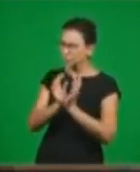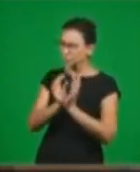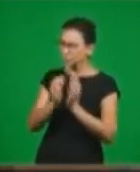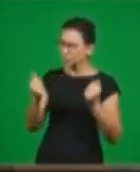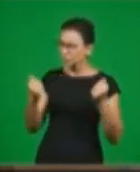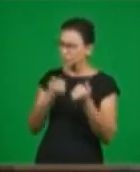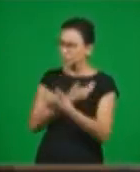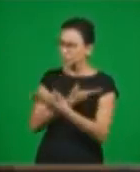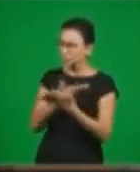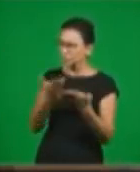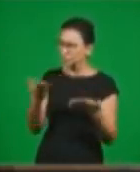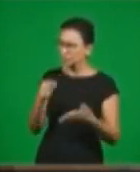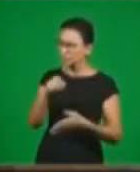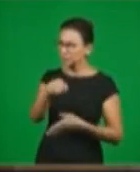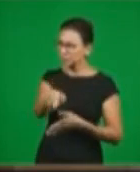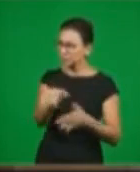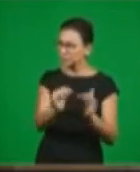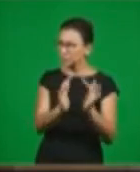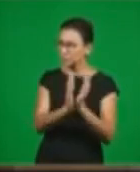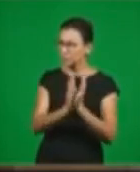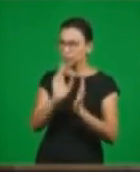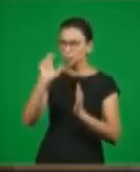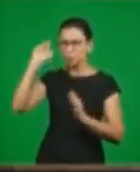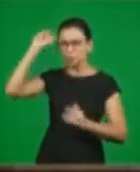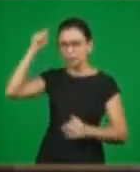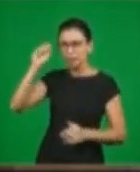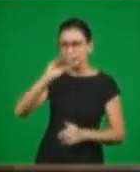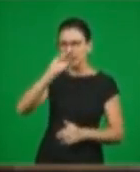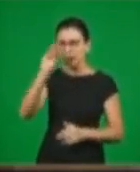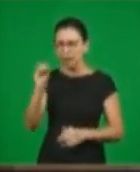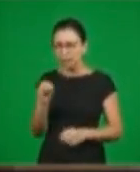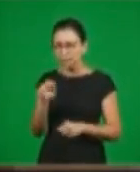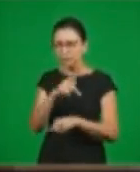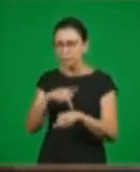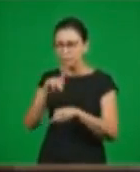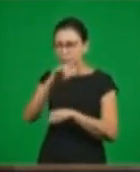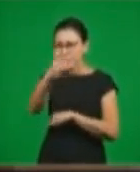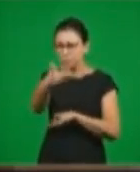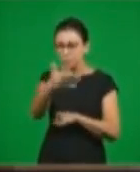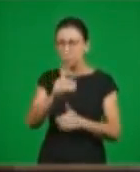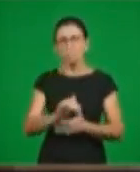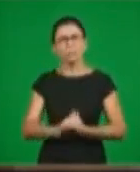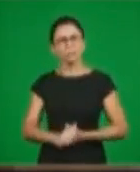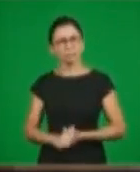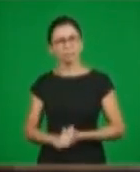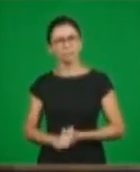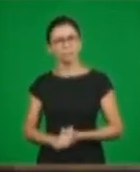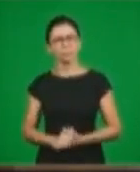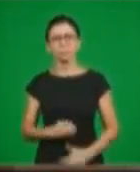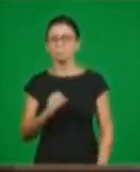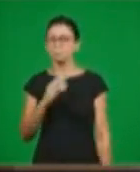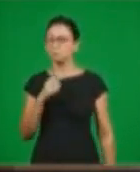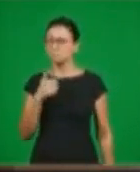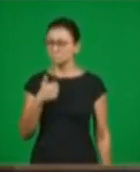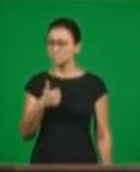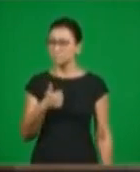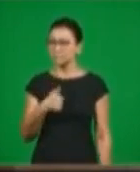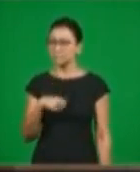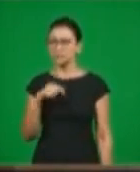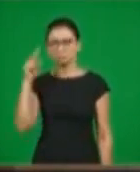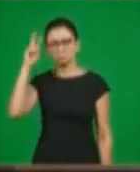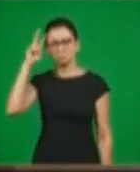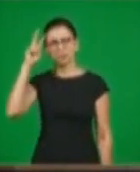you know, and they used that until today. So that could be, you